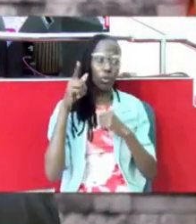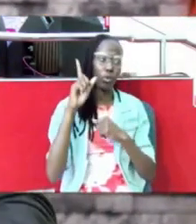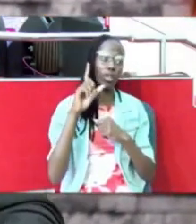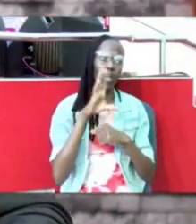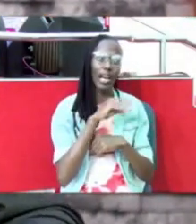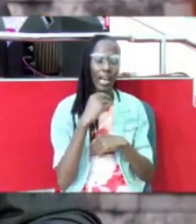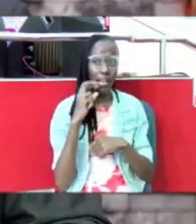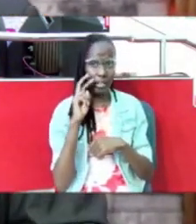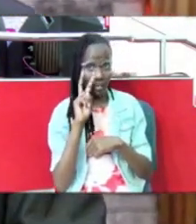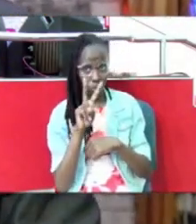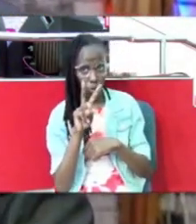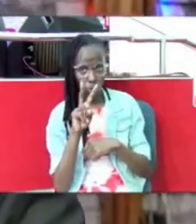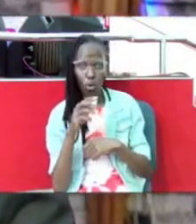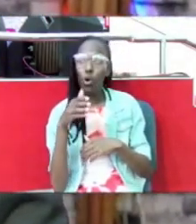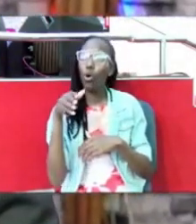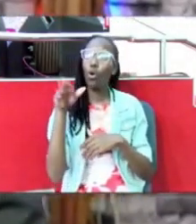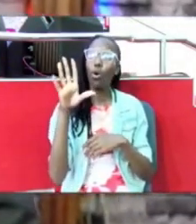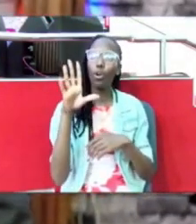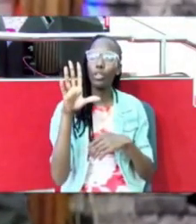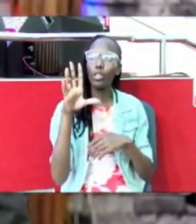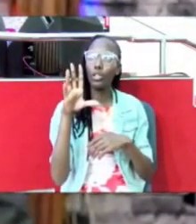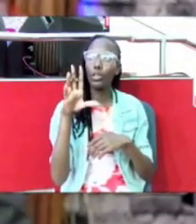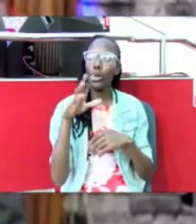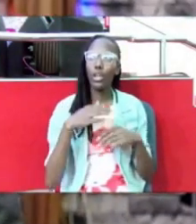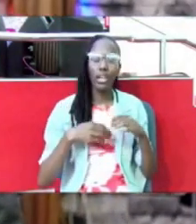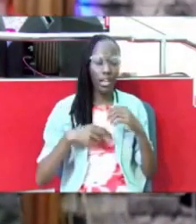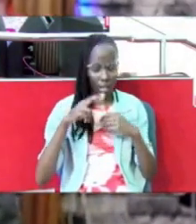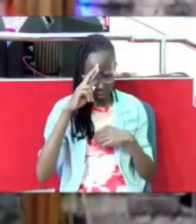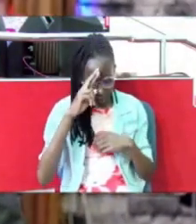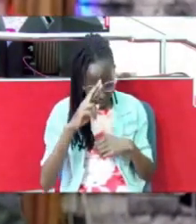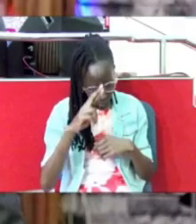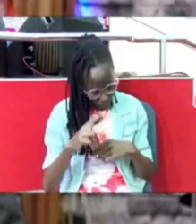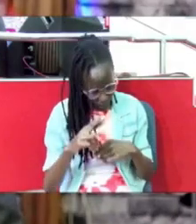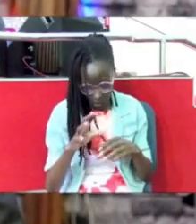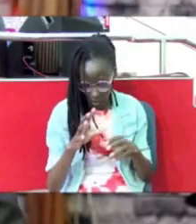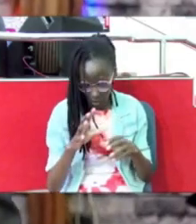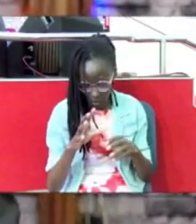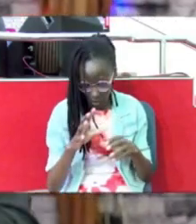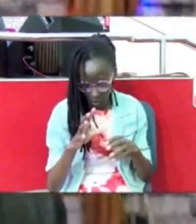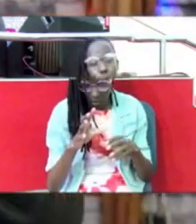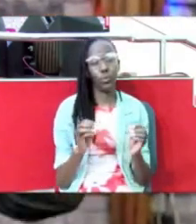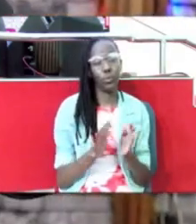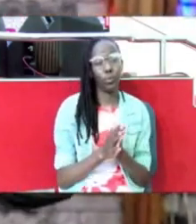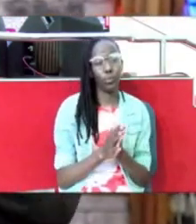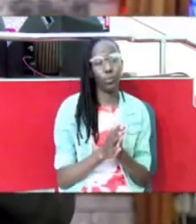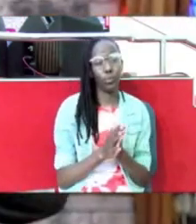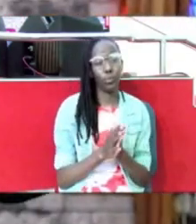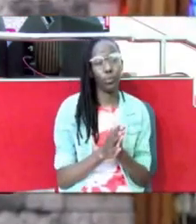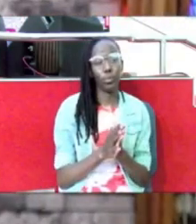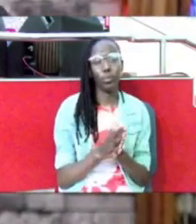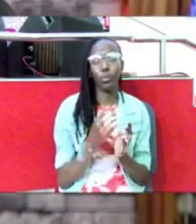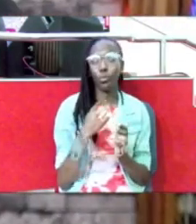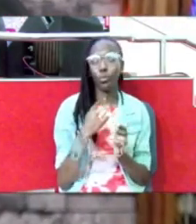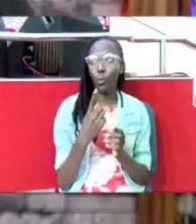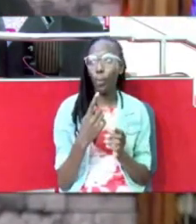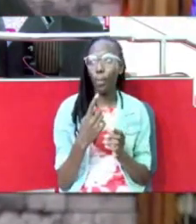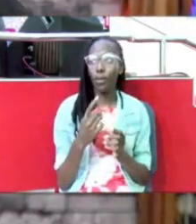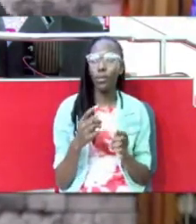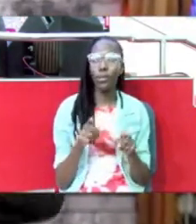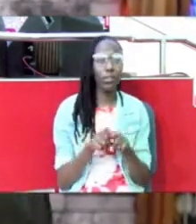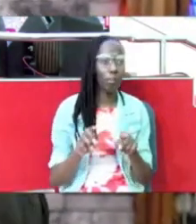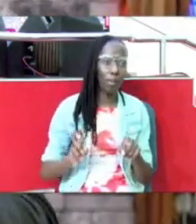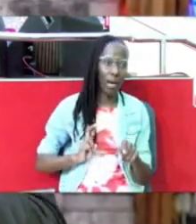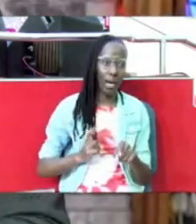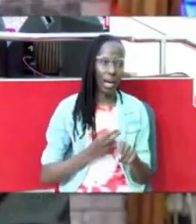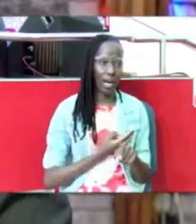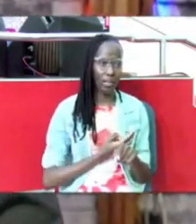being dishonored. Na alikuwa anaona kwamba Mungu anadhihakiwa. Even for us, we will not